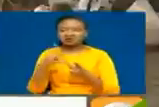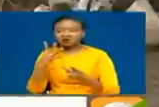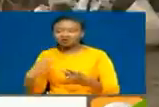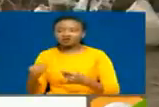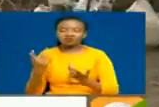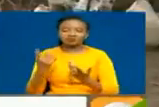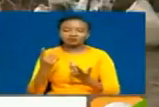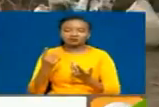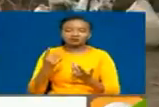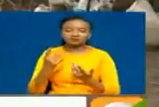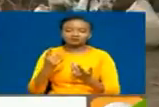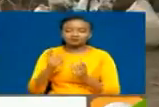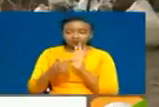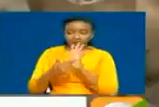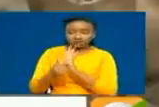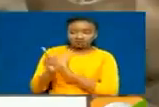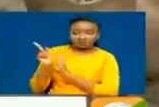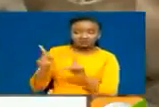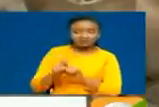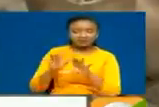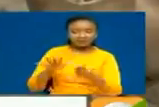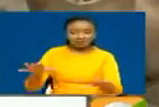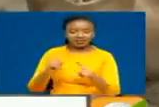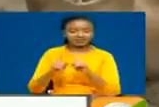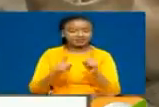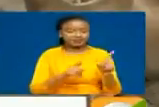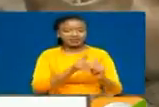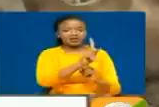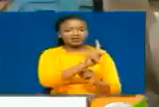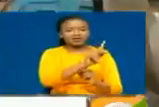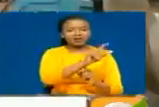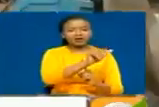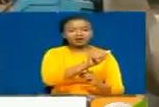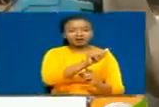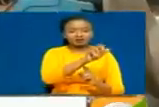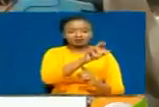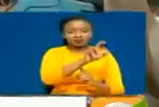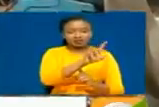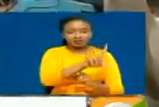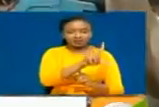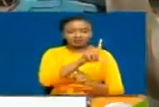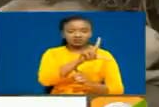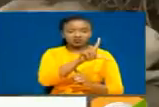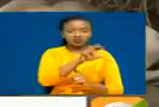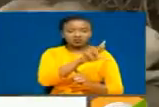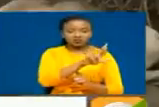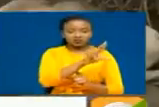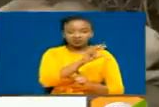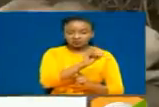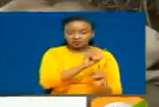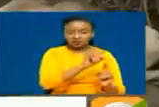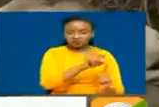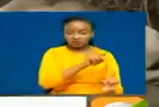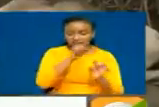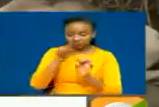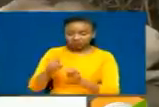40. This market-like venue serves as a research center by the Kenya Agricultural and Livestock Research Organization, KALRO. It's also